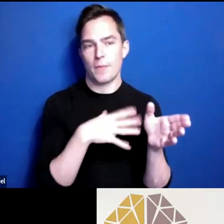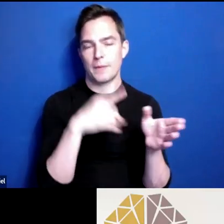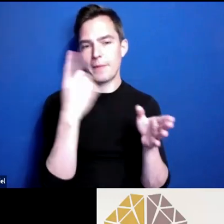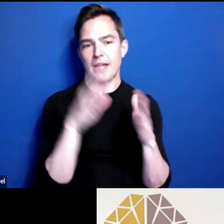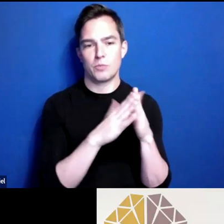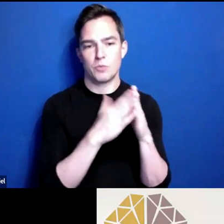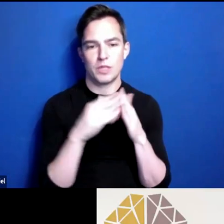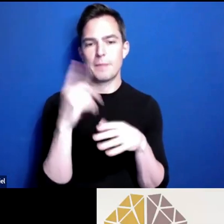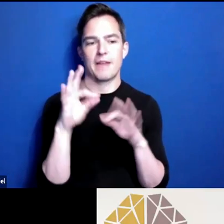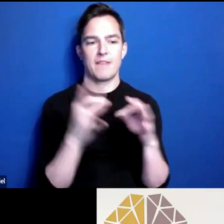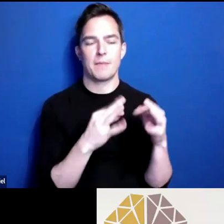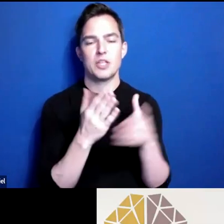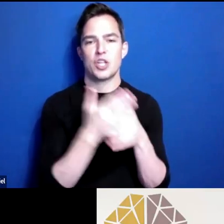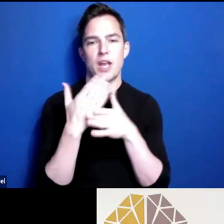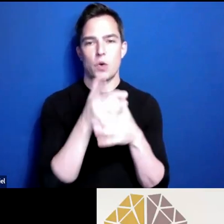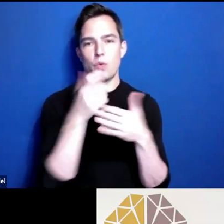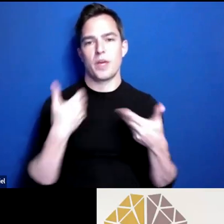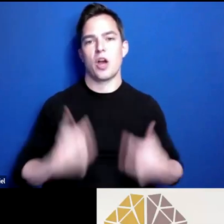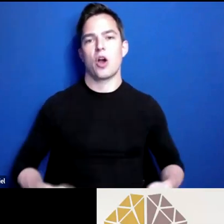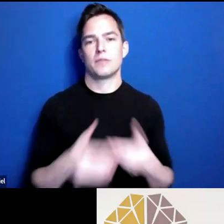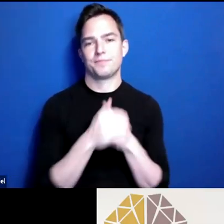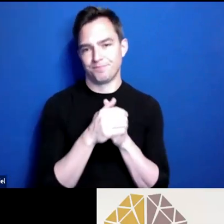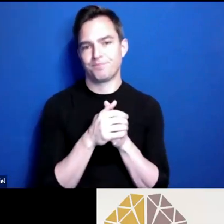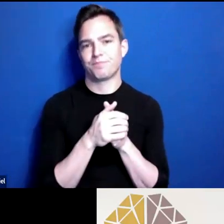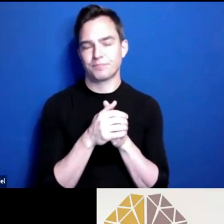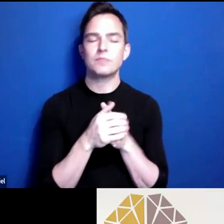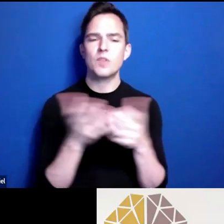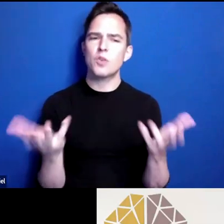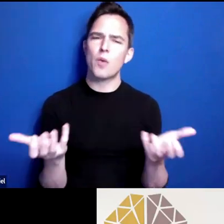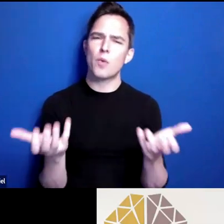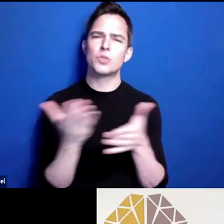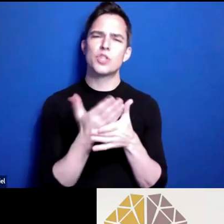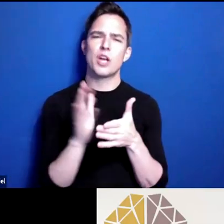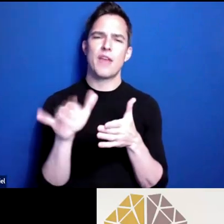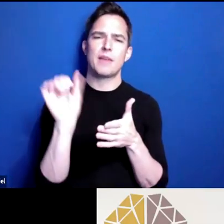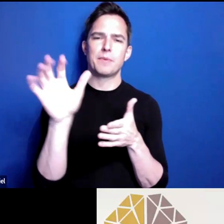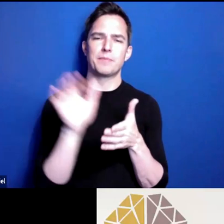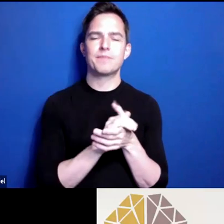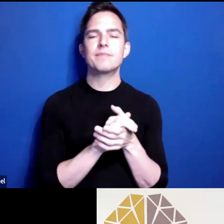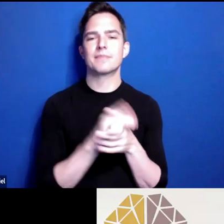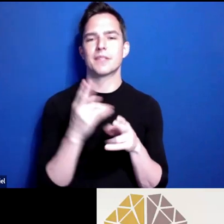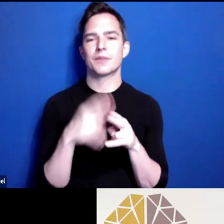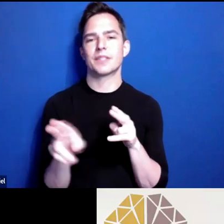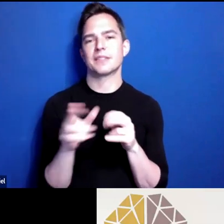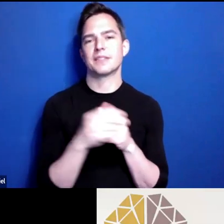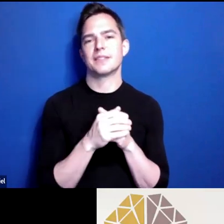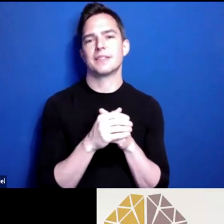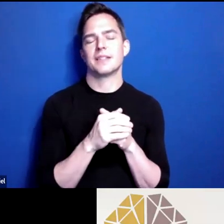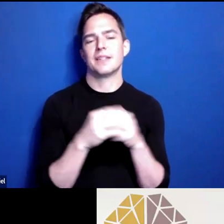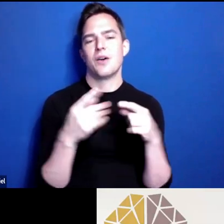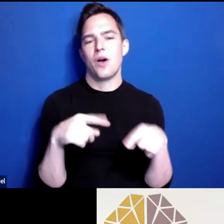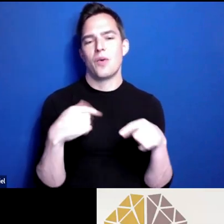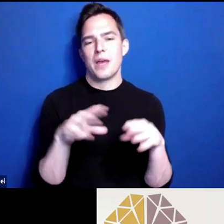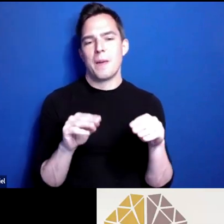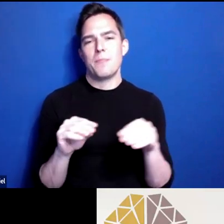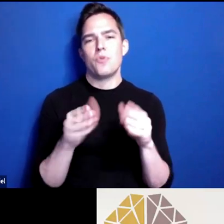Black families share who we are. So I just wanted to share that real quickly as we move through